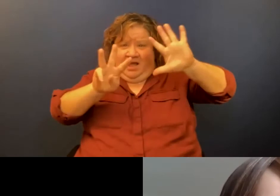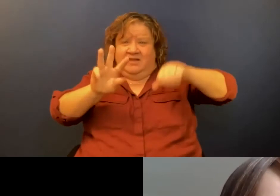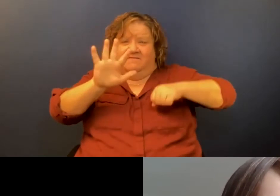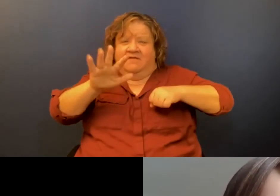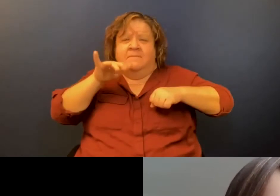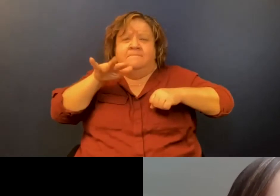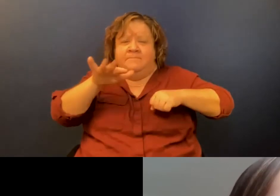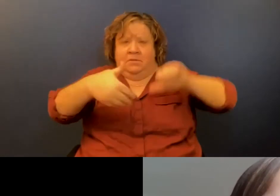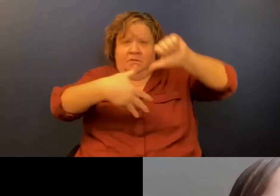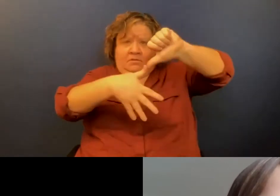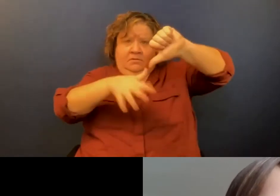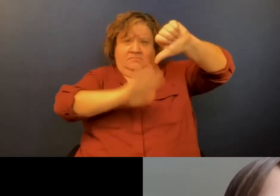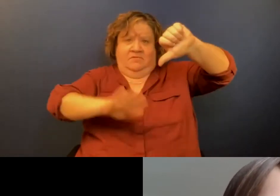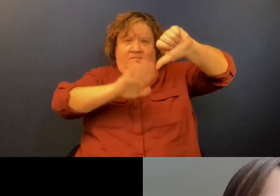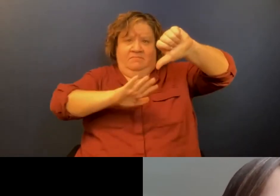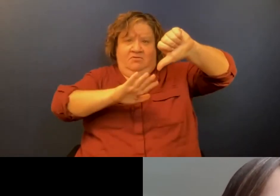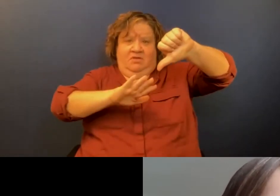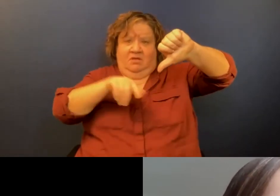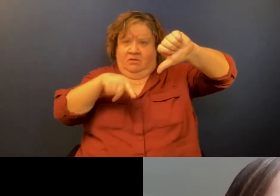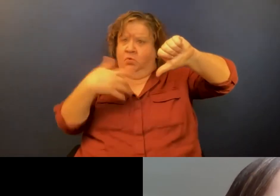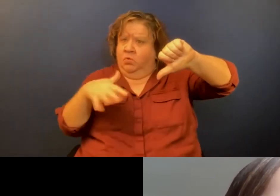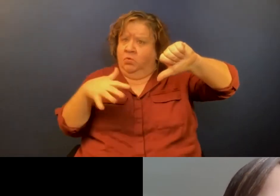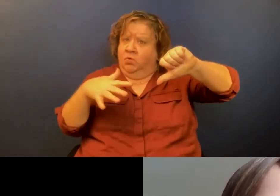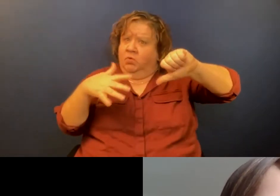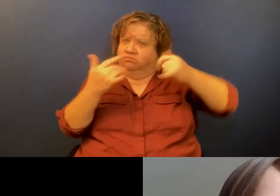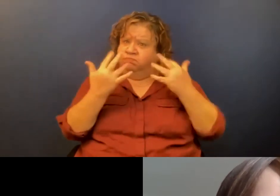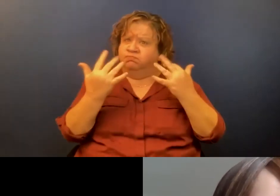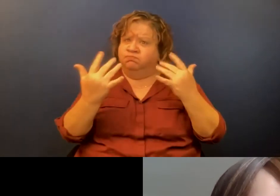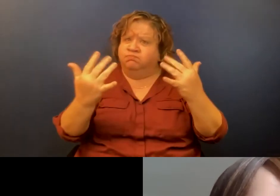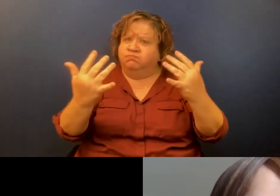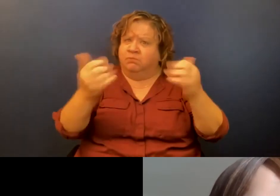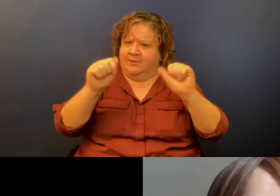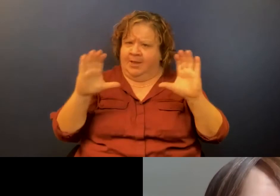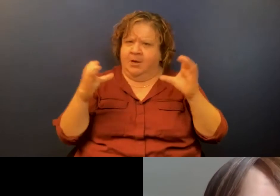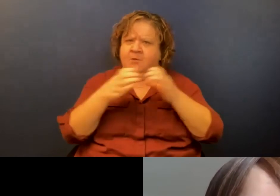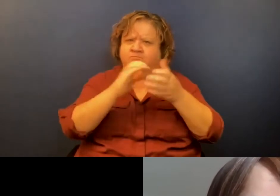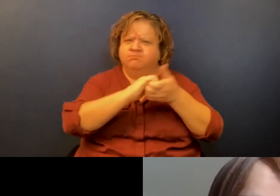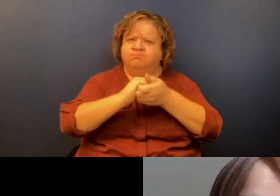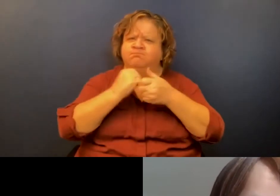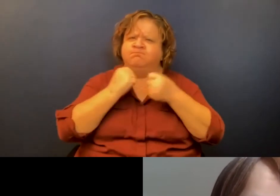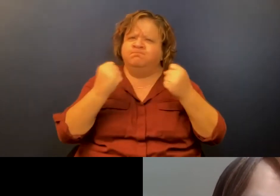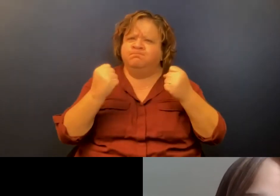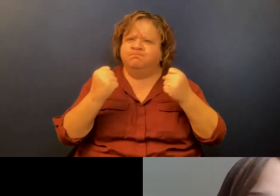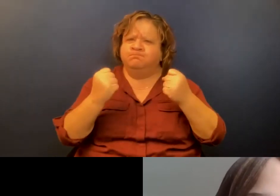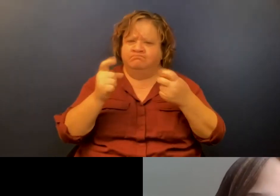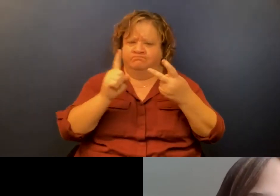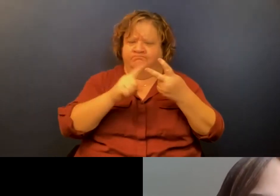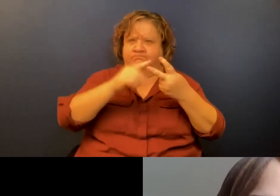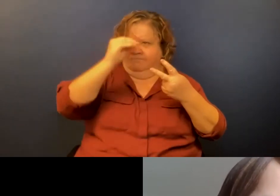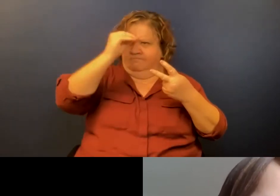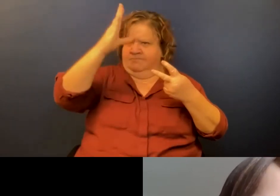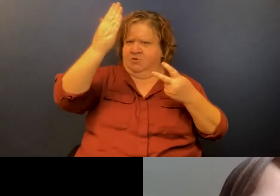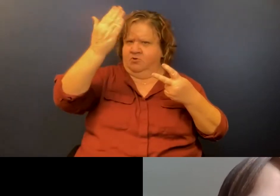of power. Knowledge is also power. Knowing what's going on around us is super important. As a